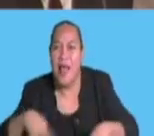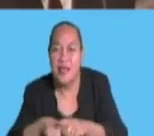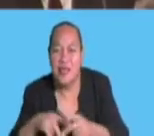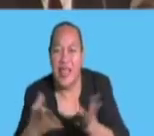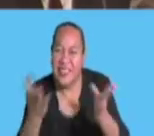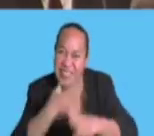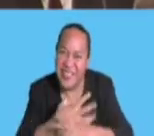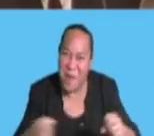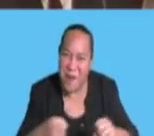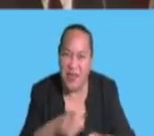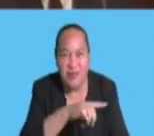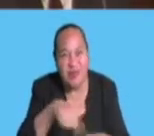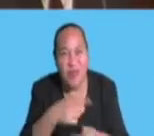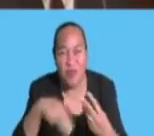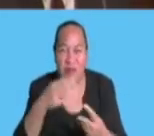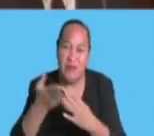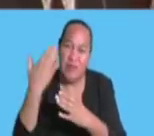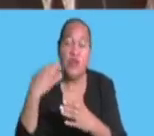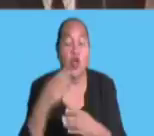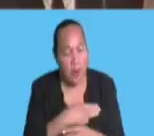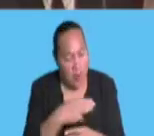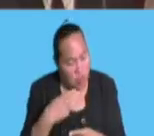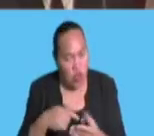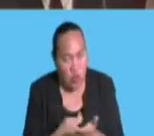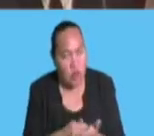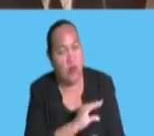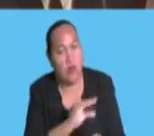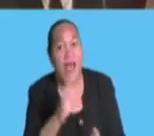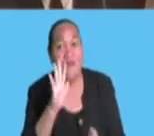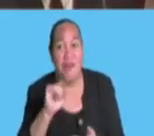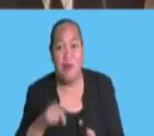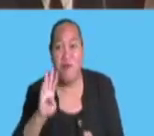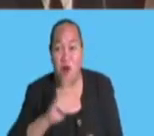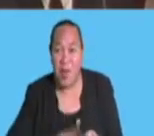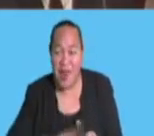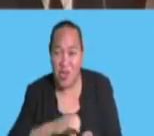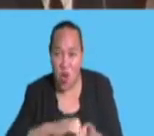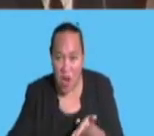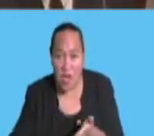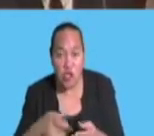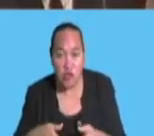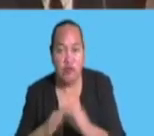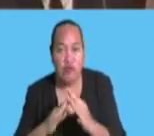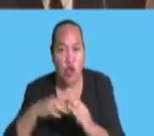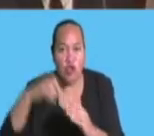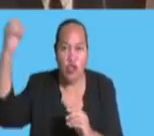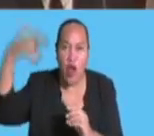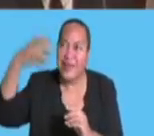The ministry is expanding effort and money to the tune of $5.4 million to install solar home